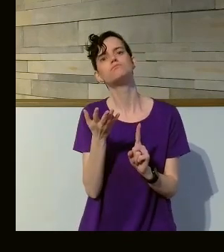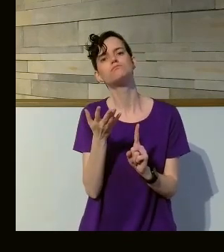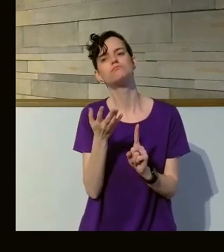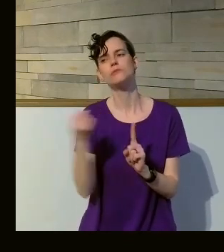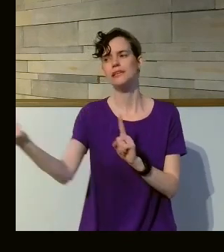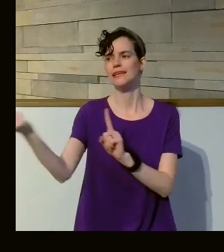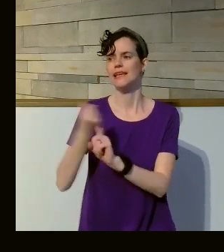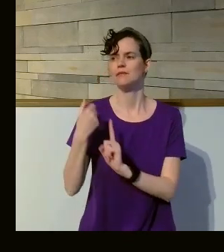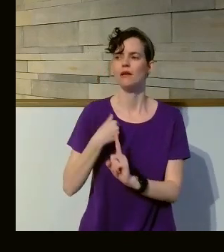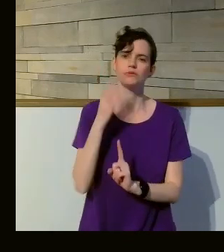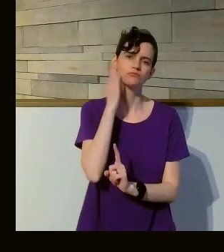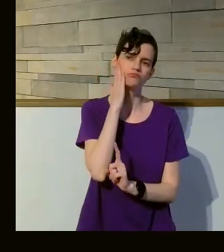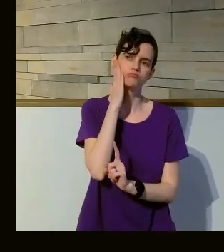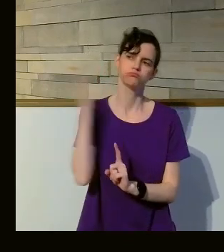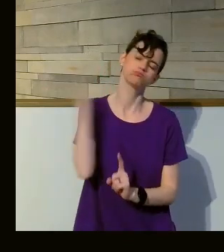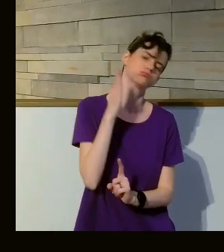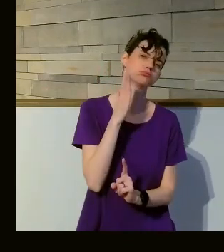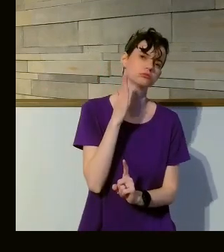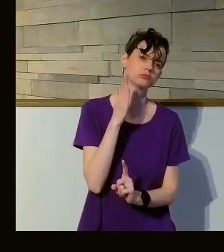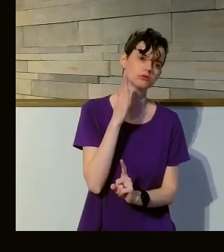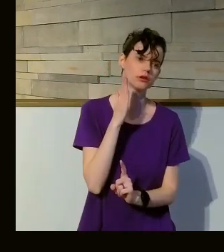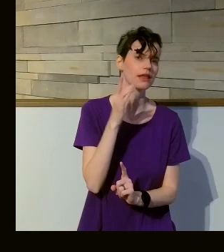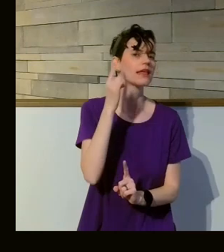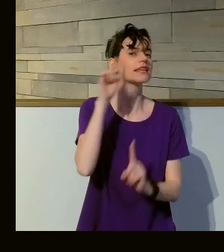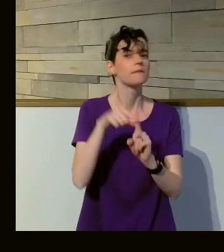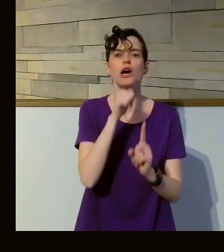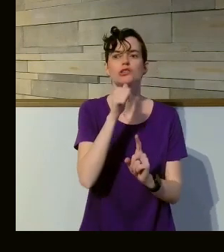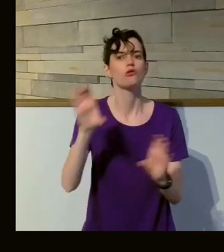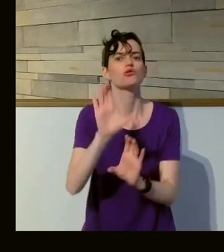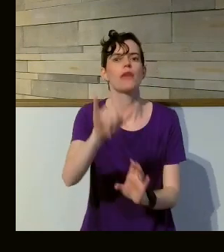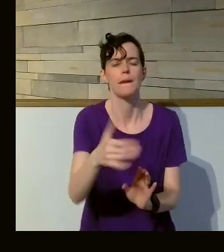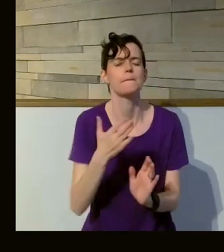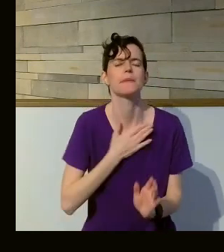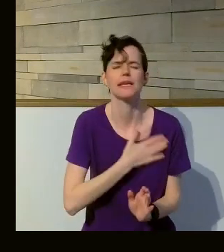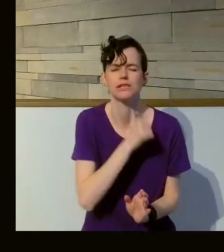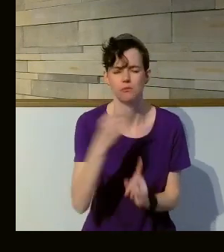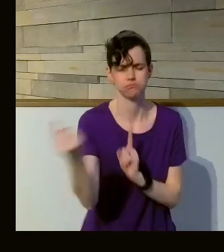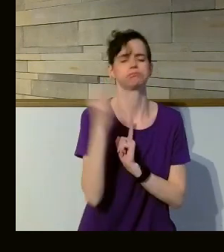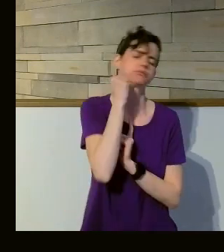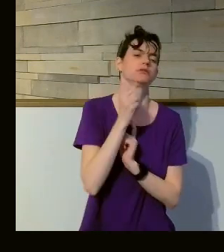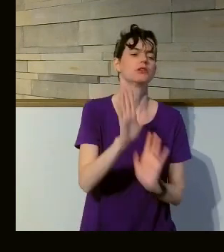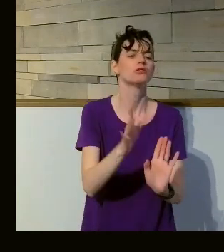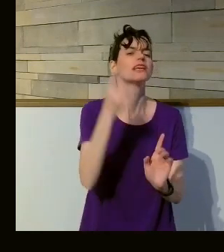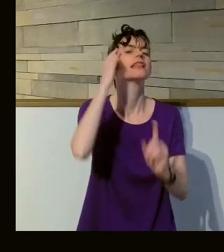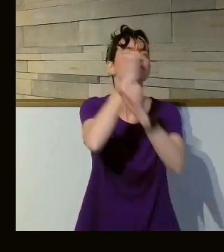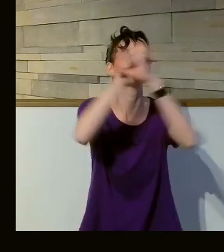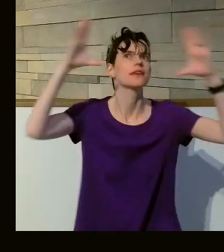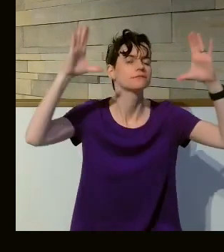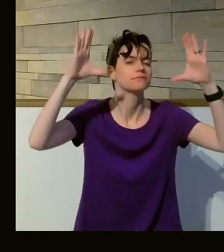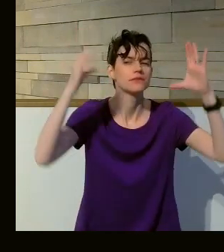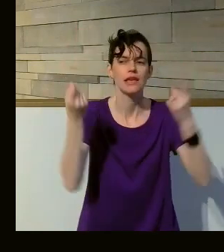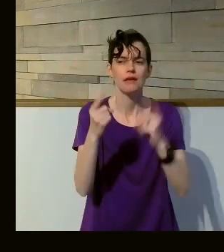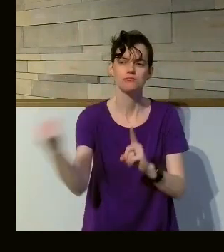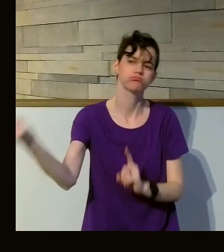hitting me on my right cheek. Just think about it. Don't come up and do it, please, okay? Yeah, just think about it. So if you